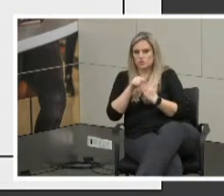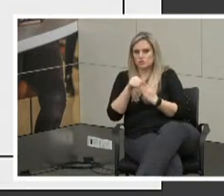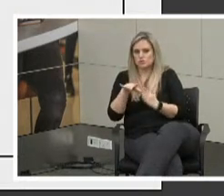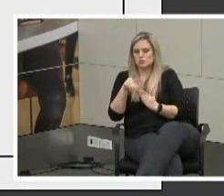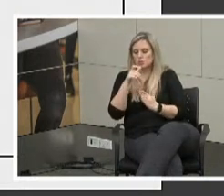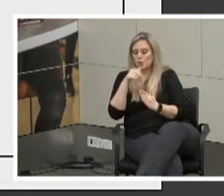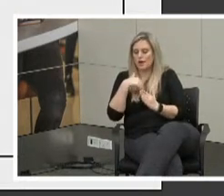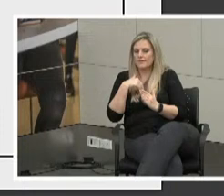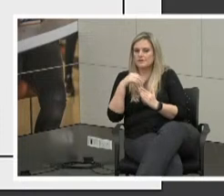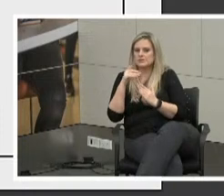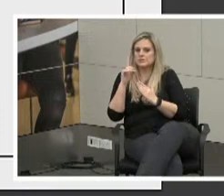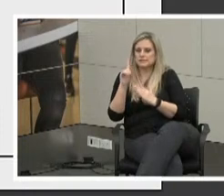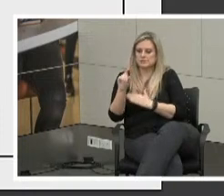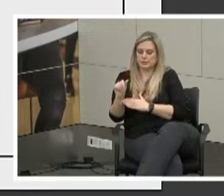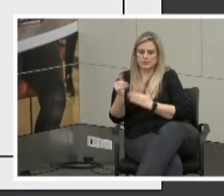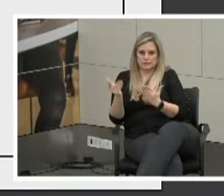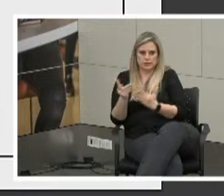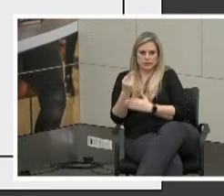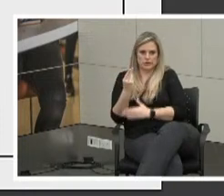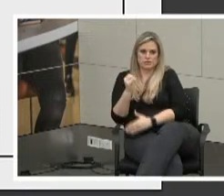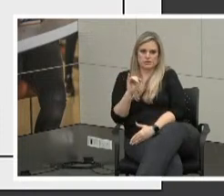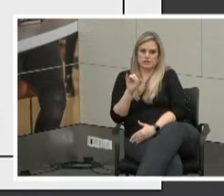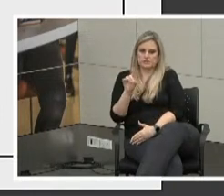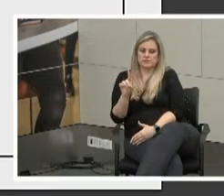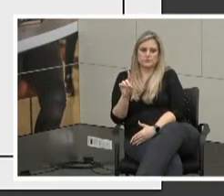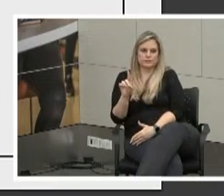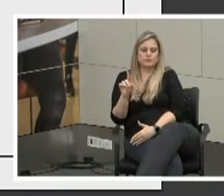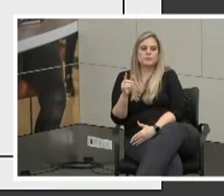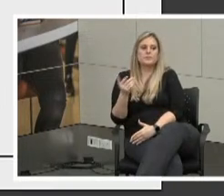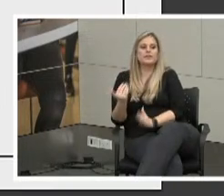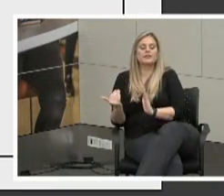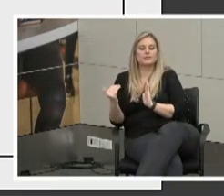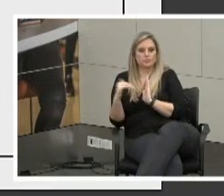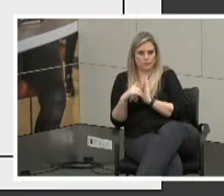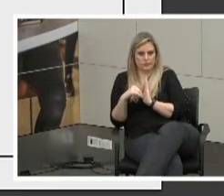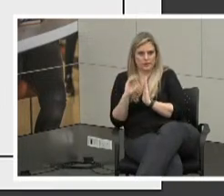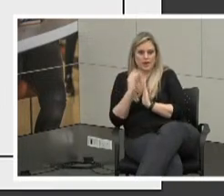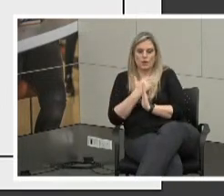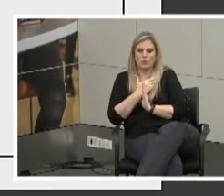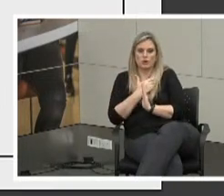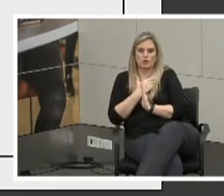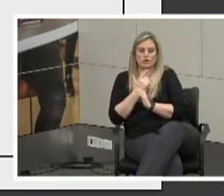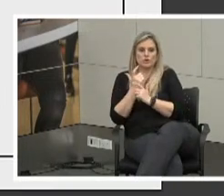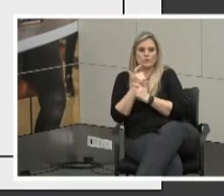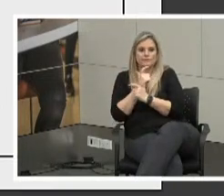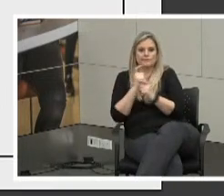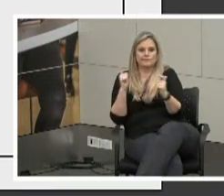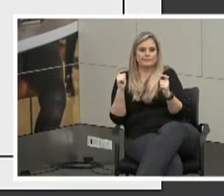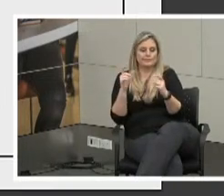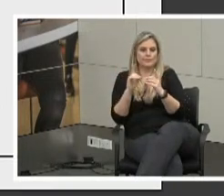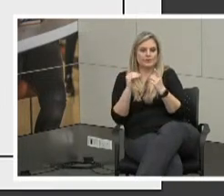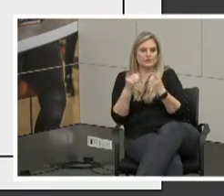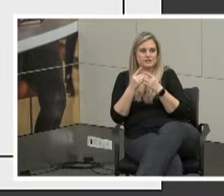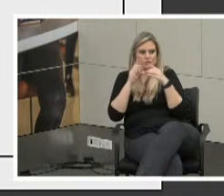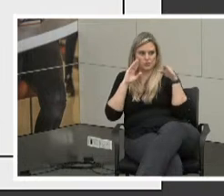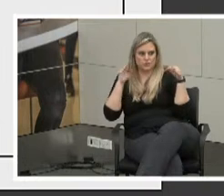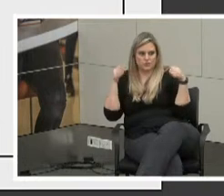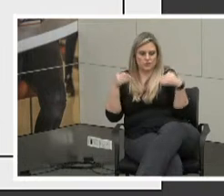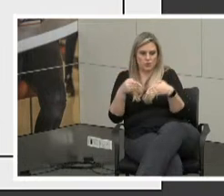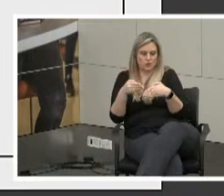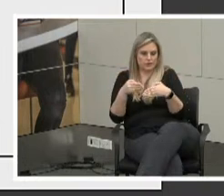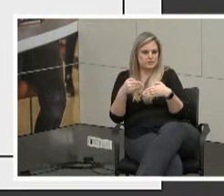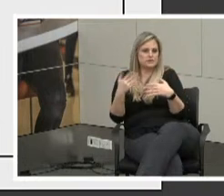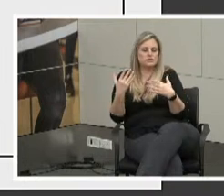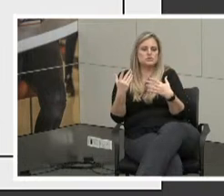disabilities here in Houston ISD and again our overall District focus on uh provid